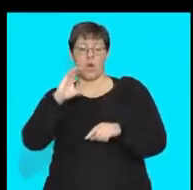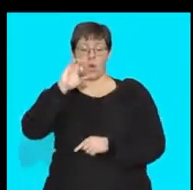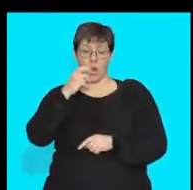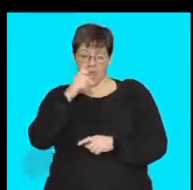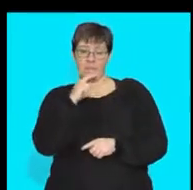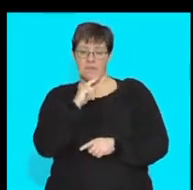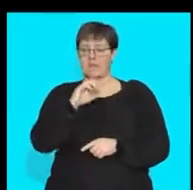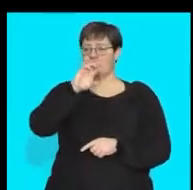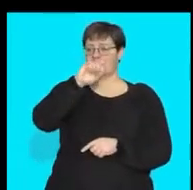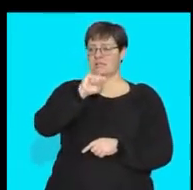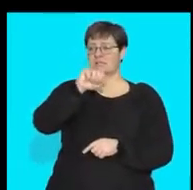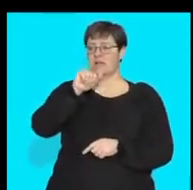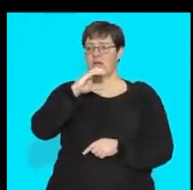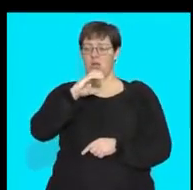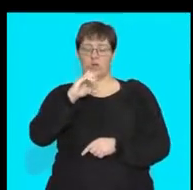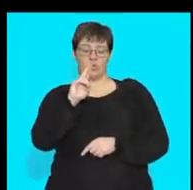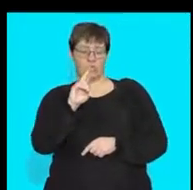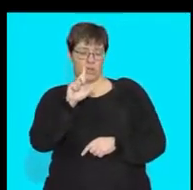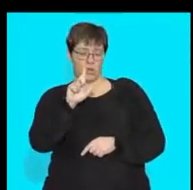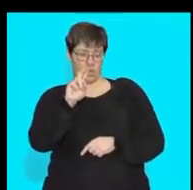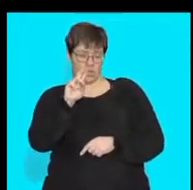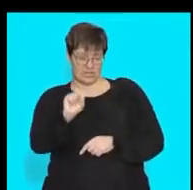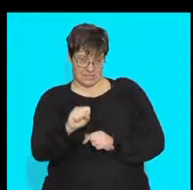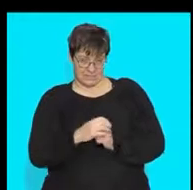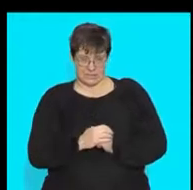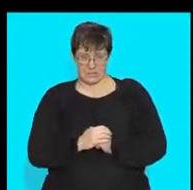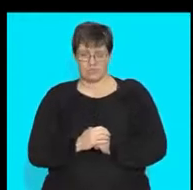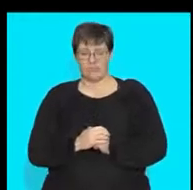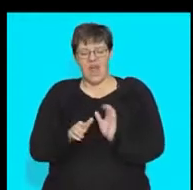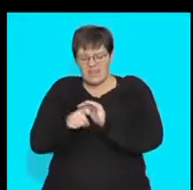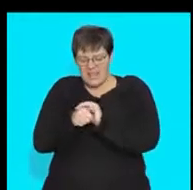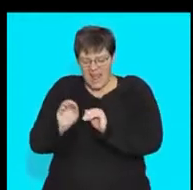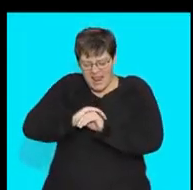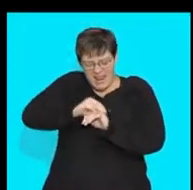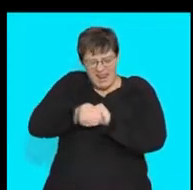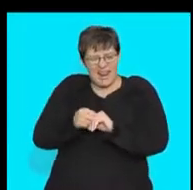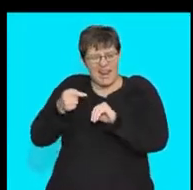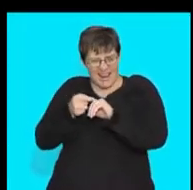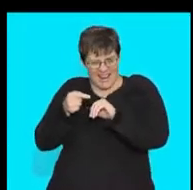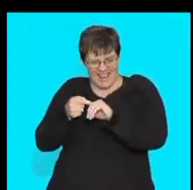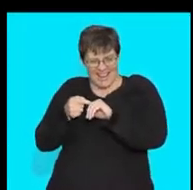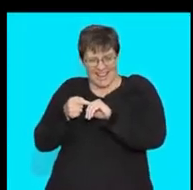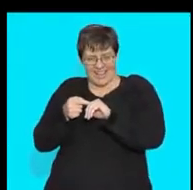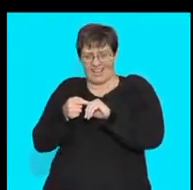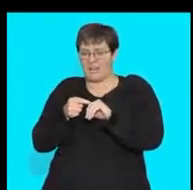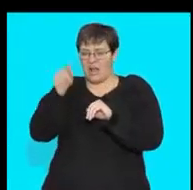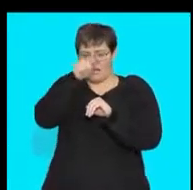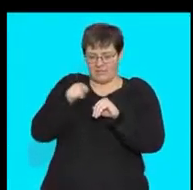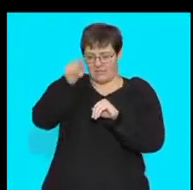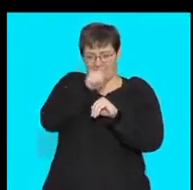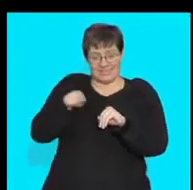utriculus and the cochlea will be your sacculus, right? So this part will be your sacculus, right? Now the snail-like part here,